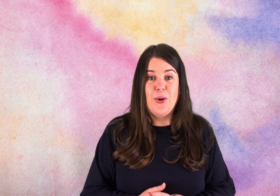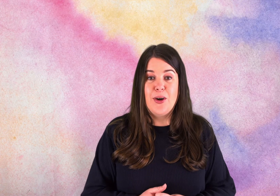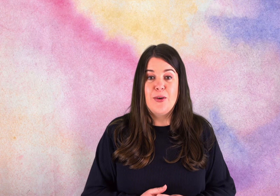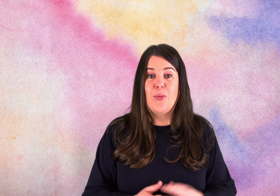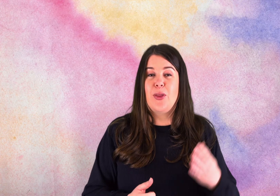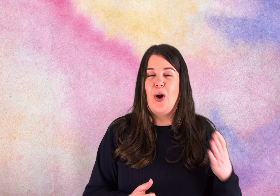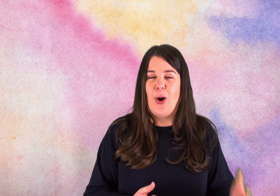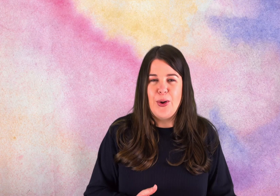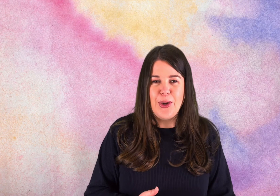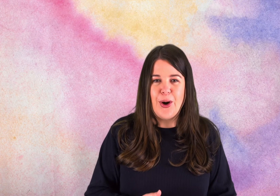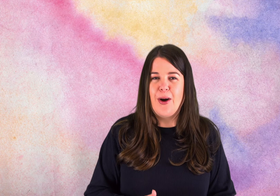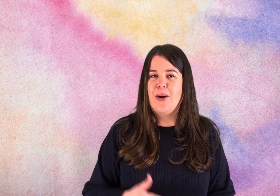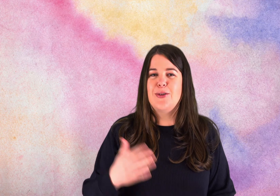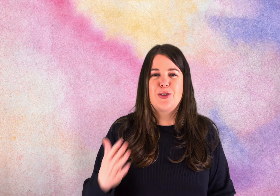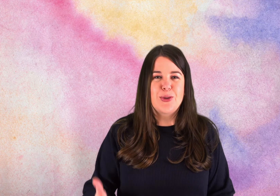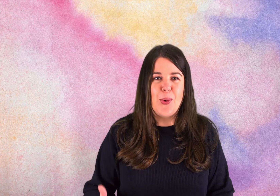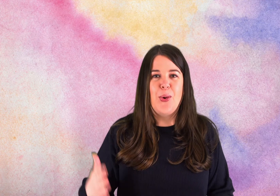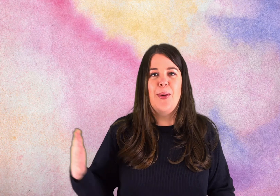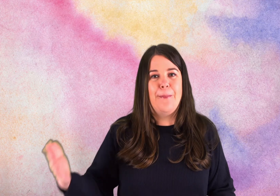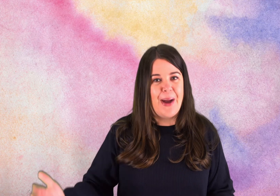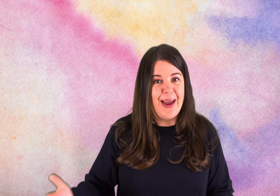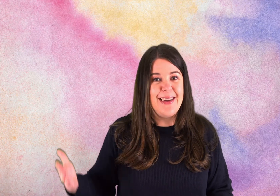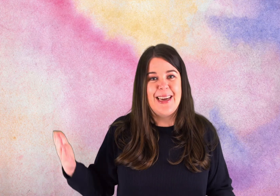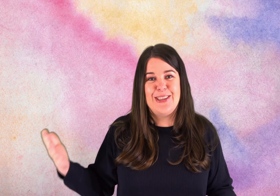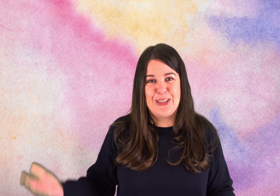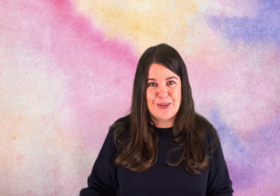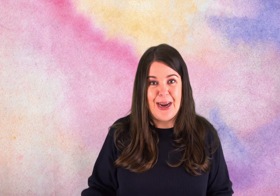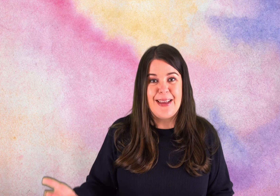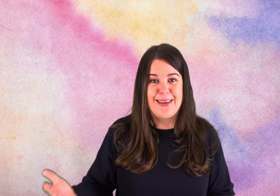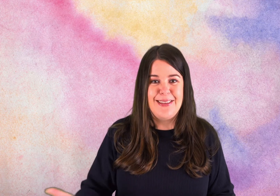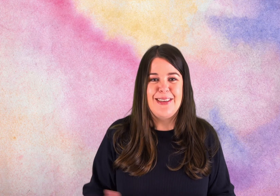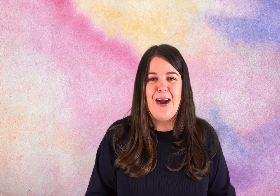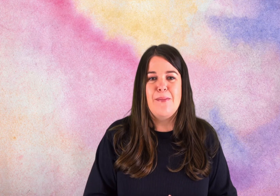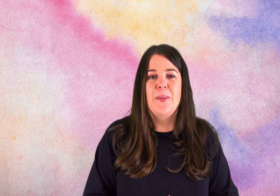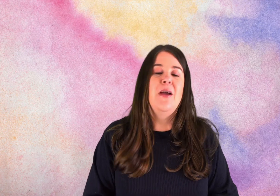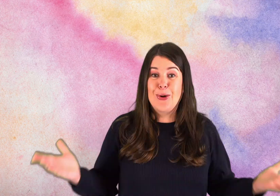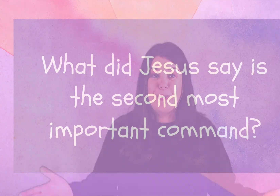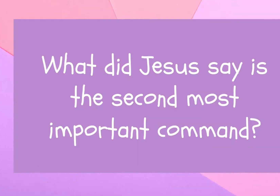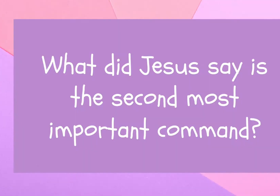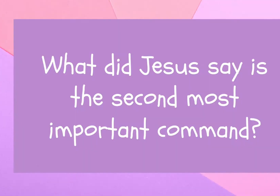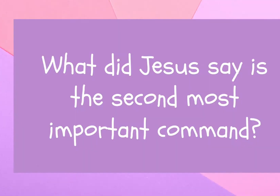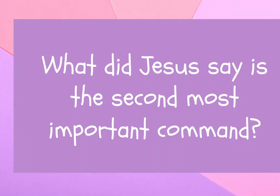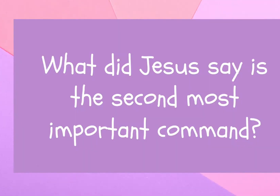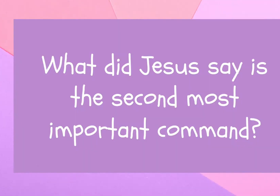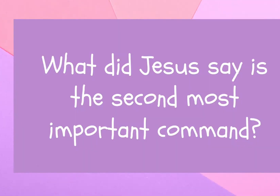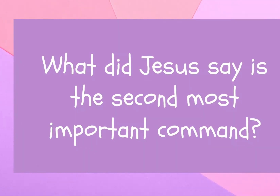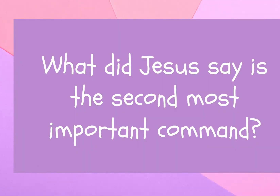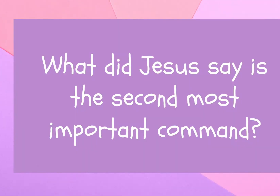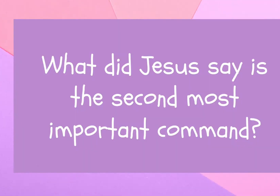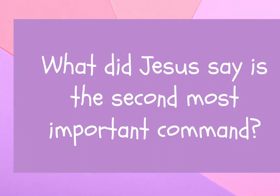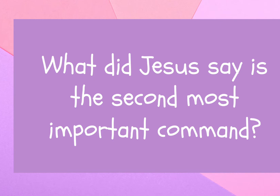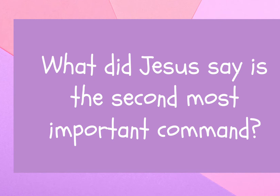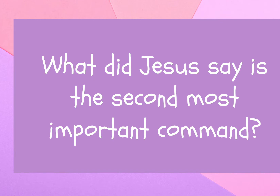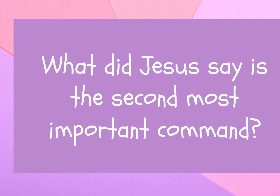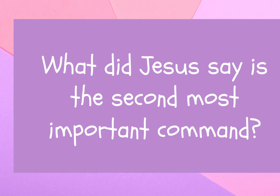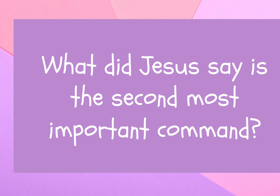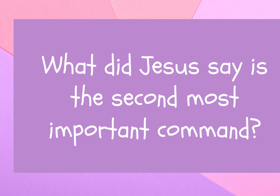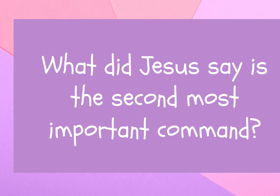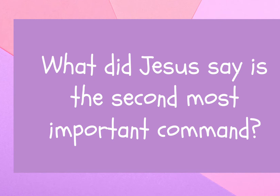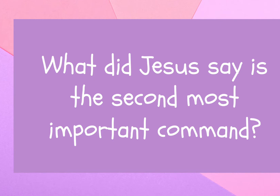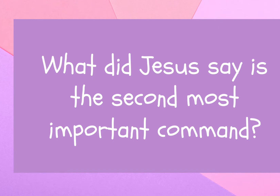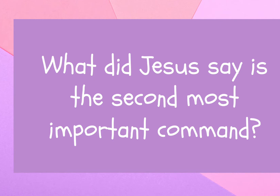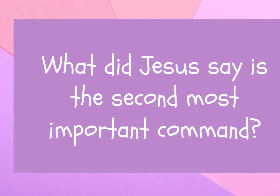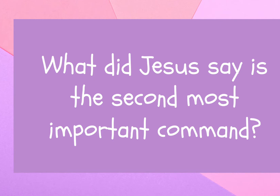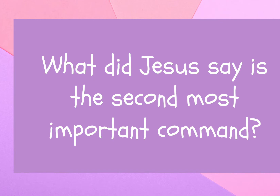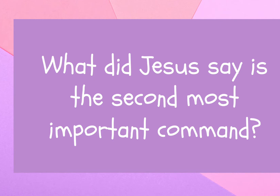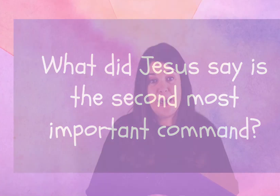Love the Lord with all your heart, soul, mind, and strength. Good job. Question five, what did Jesus say is the